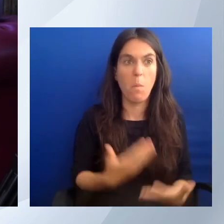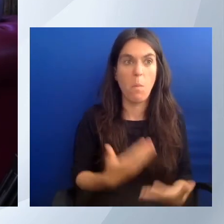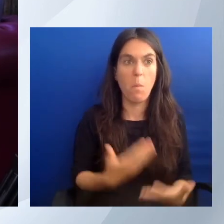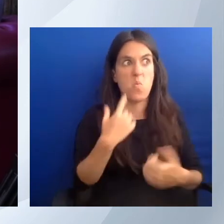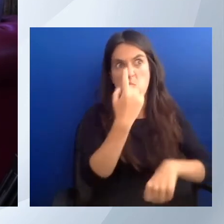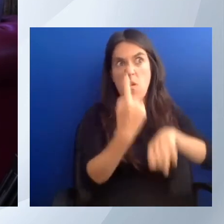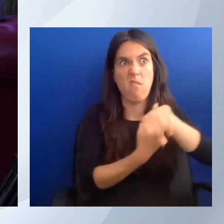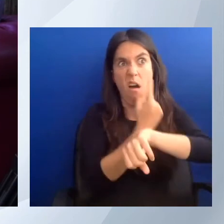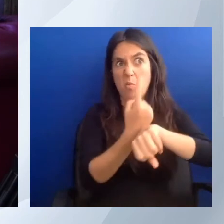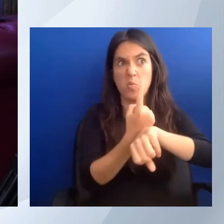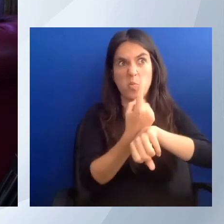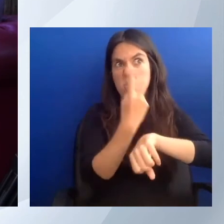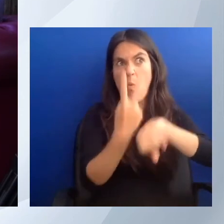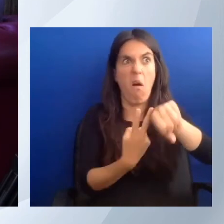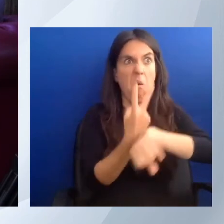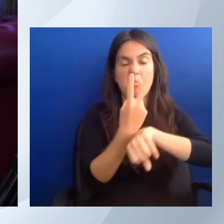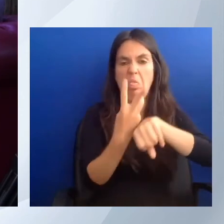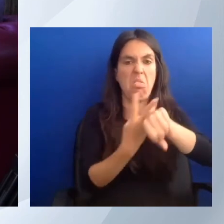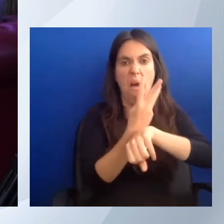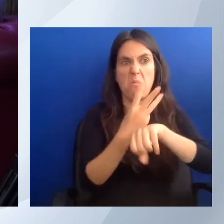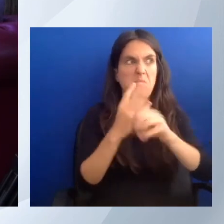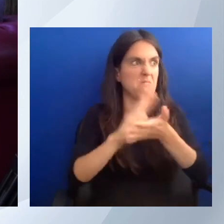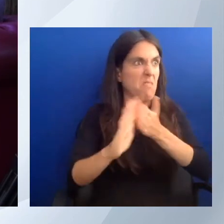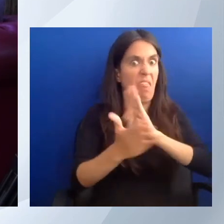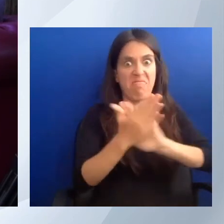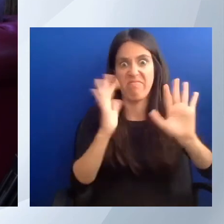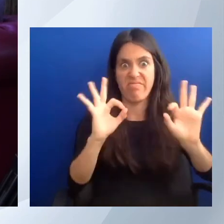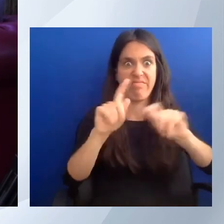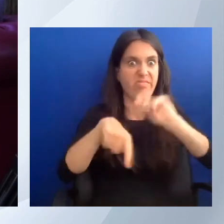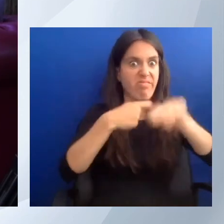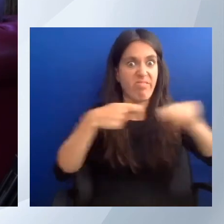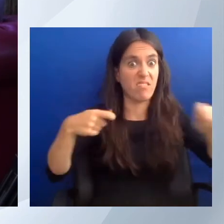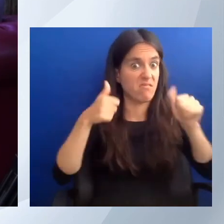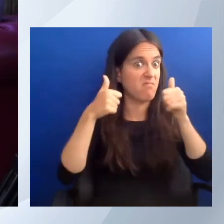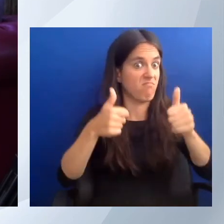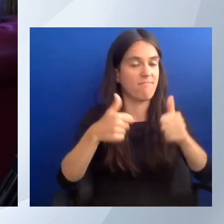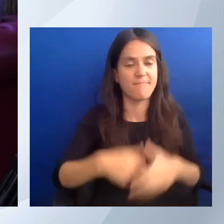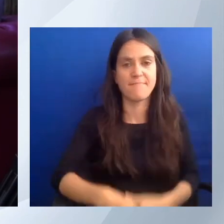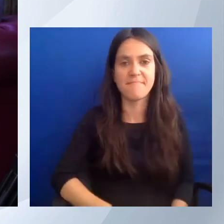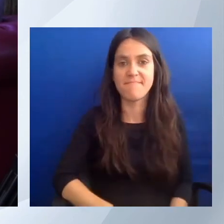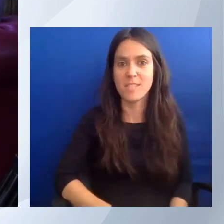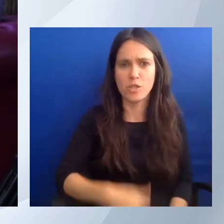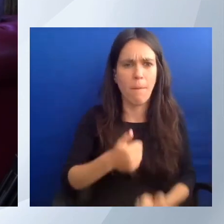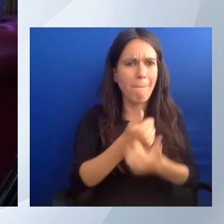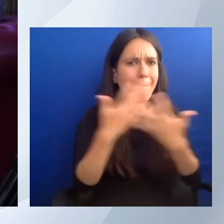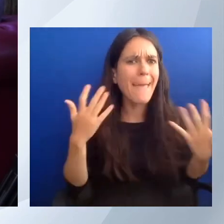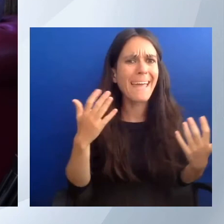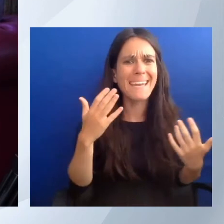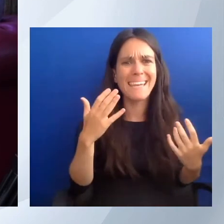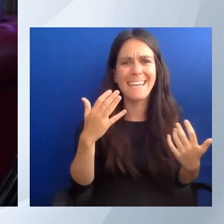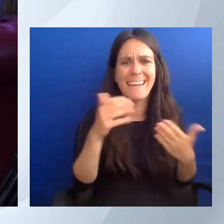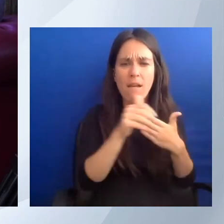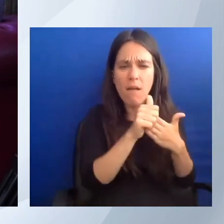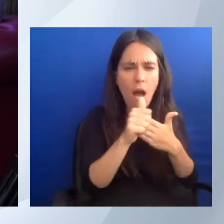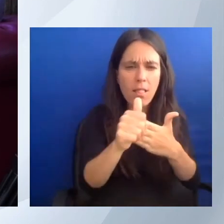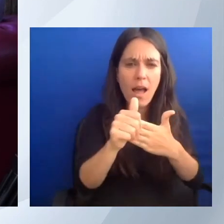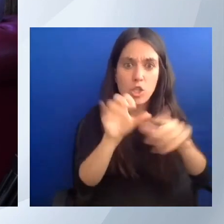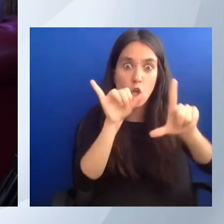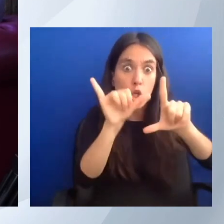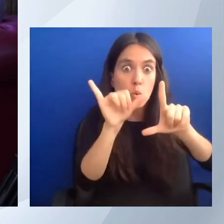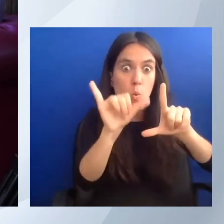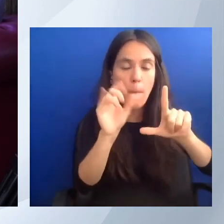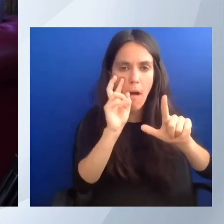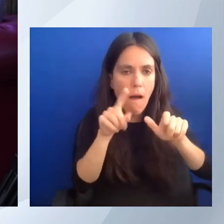that's it. Once it's in place, then you're done. Yeah, and there's excellent tutorials on achieving just that. Yeah.